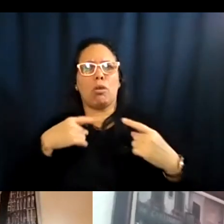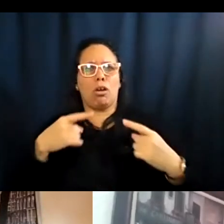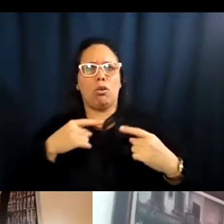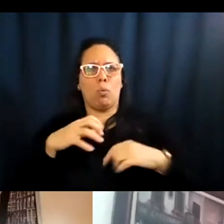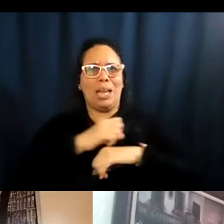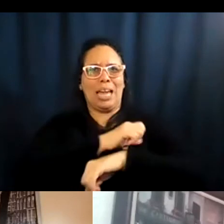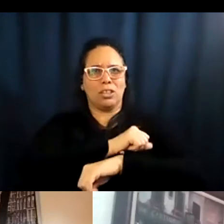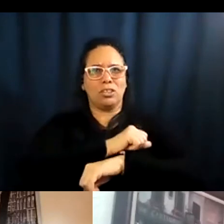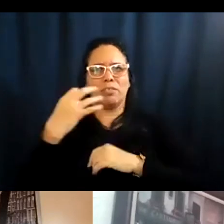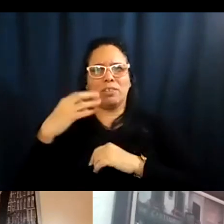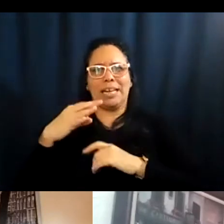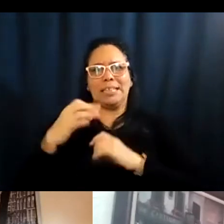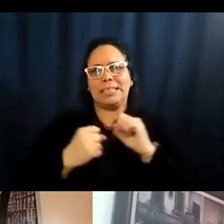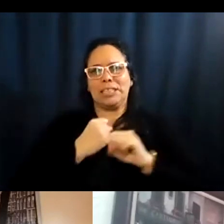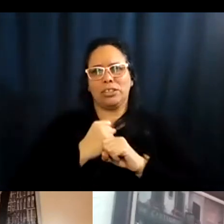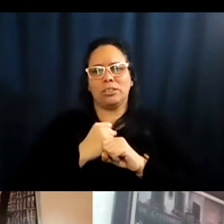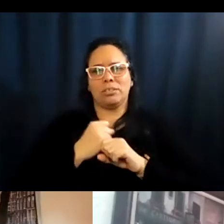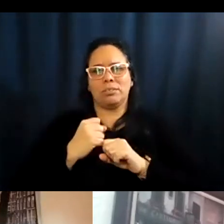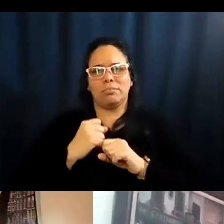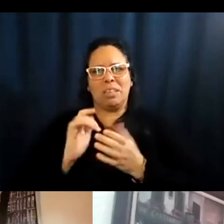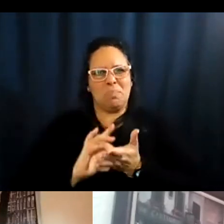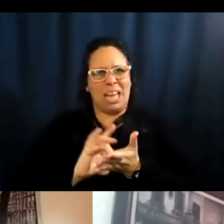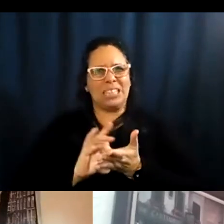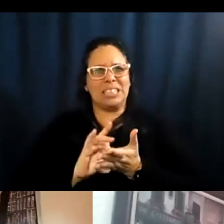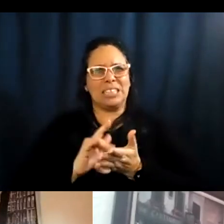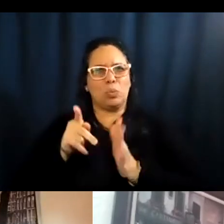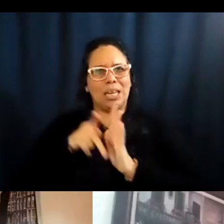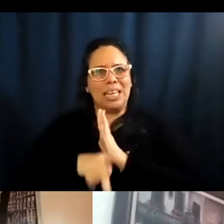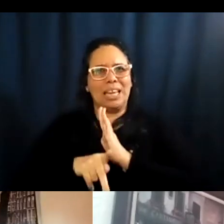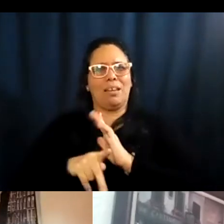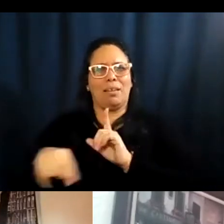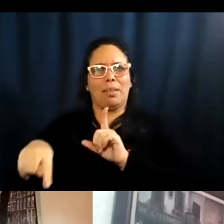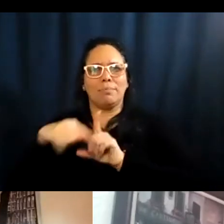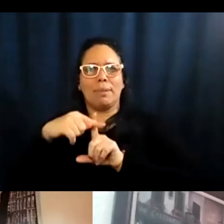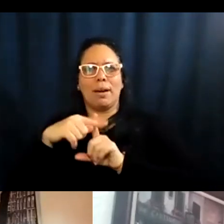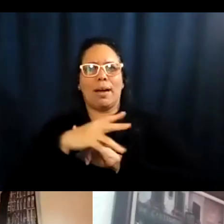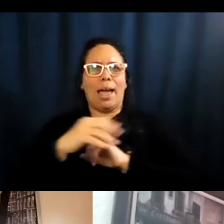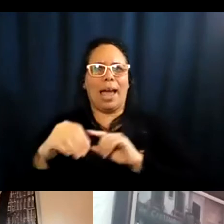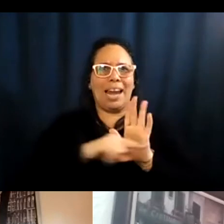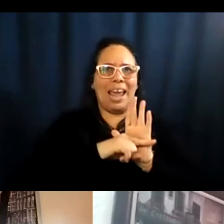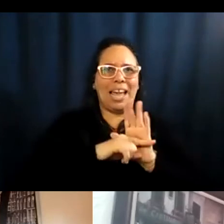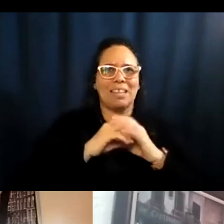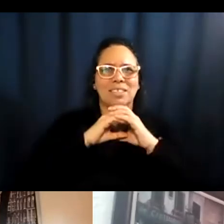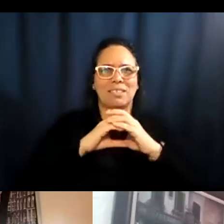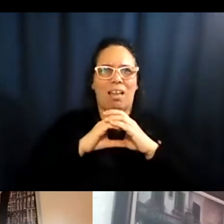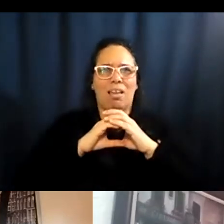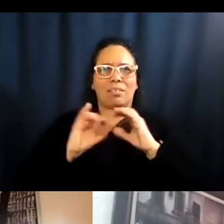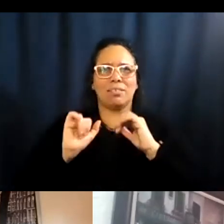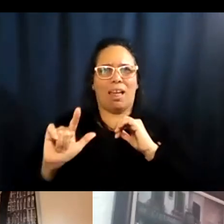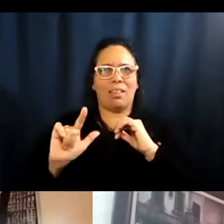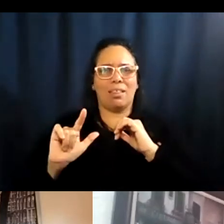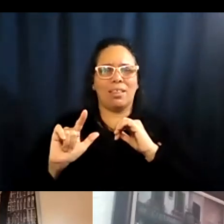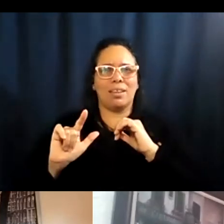medicine that it would kill the good cells and the bad cells. But in order to get the bad cells, you know, you had to take this